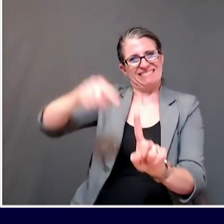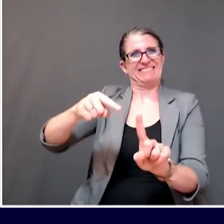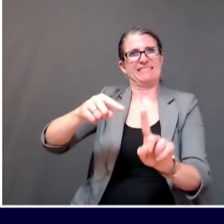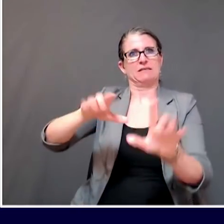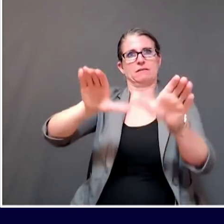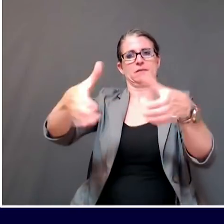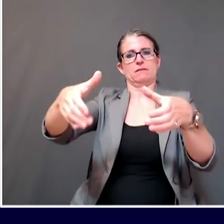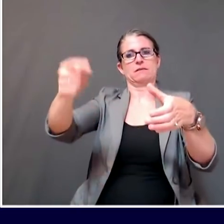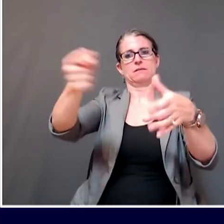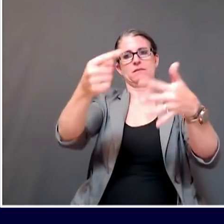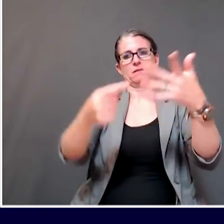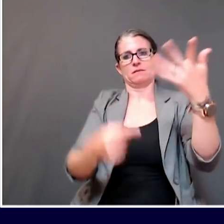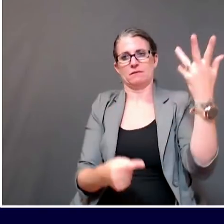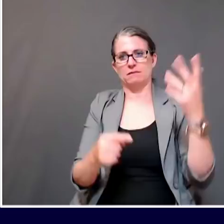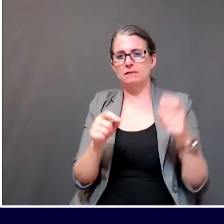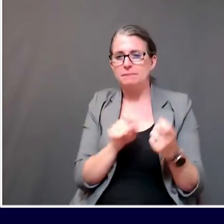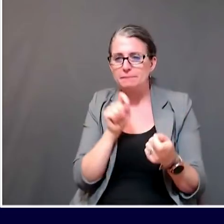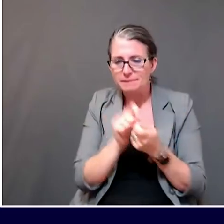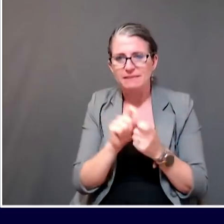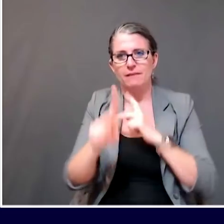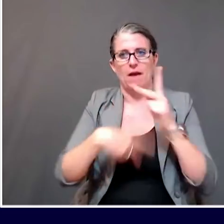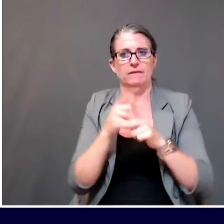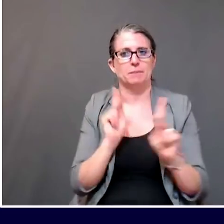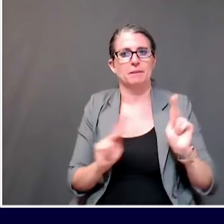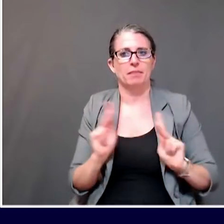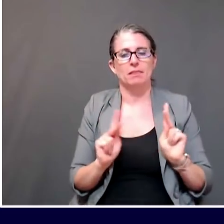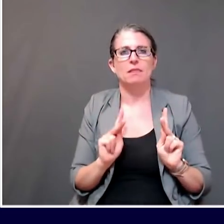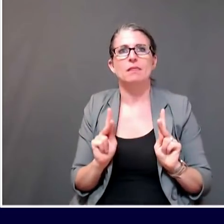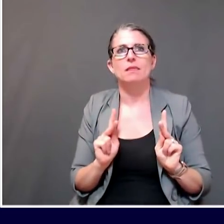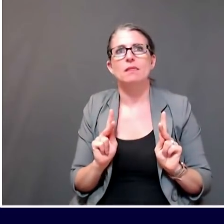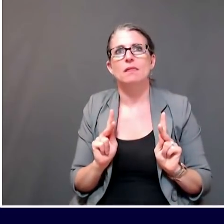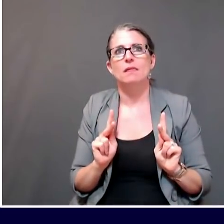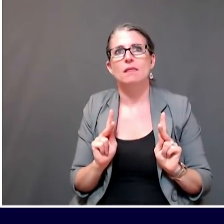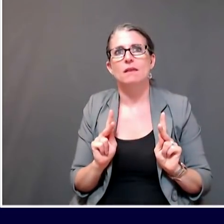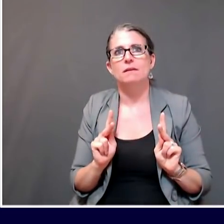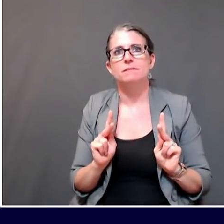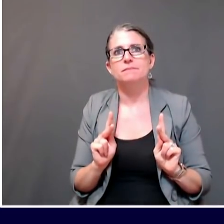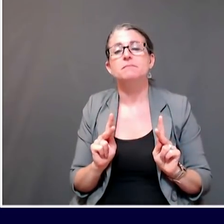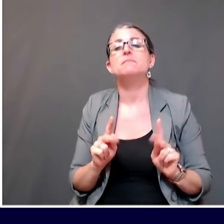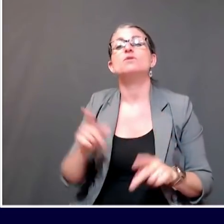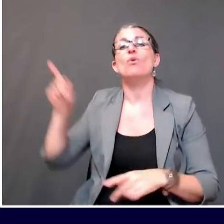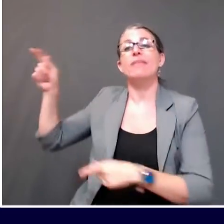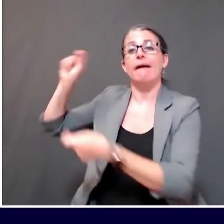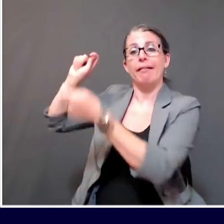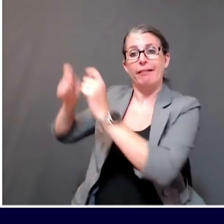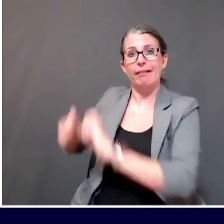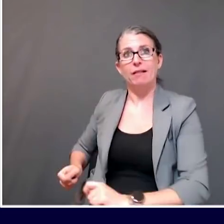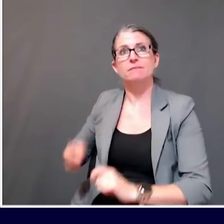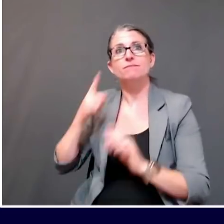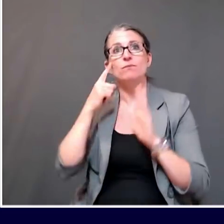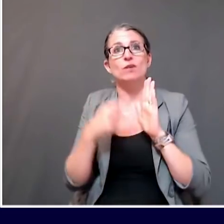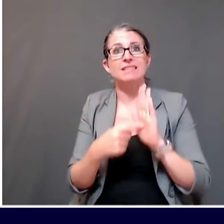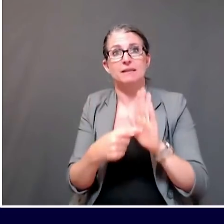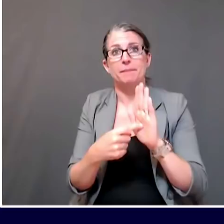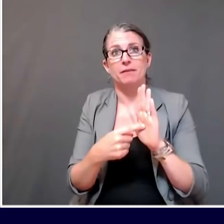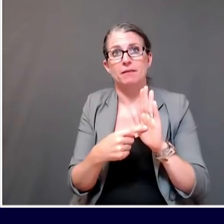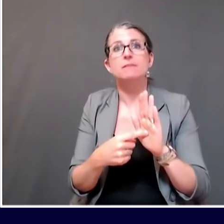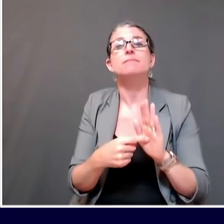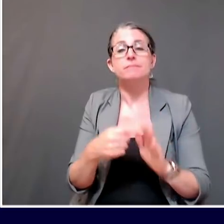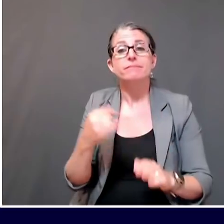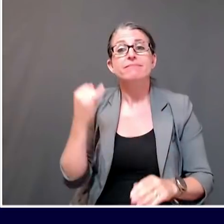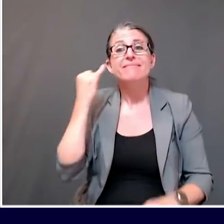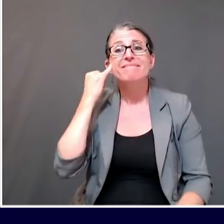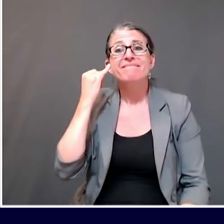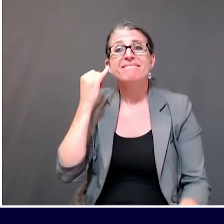might have immune system issues. So those were some significant changes. We're putting them into operation at the Maine CDC right as we